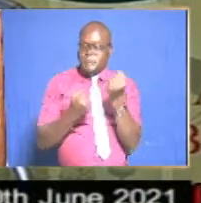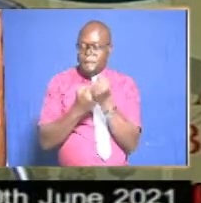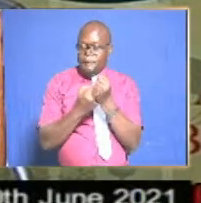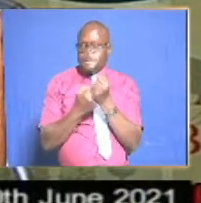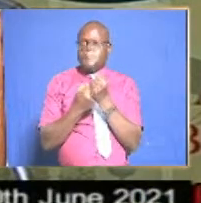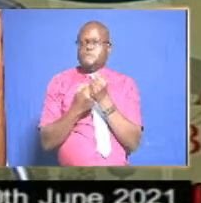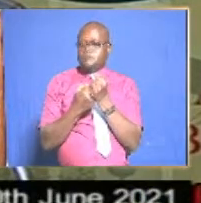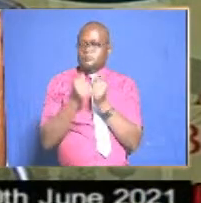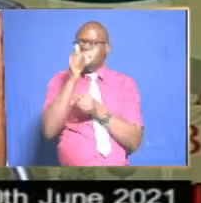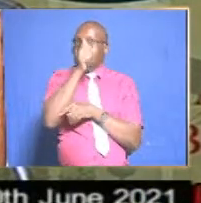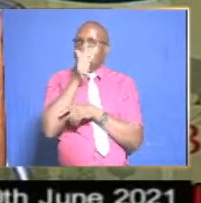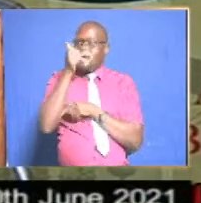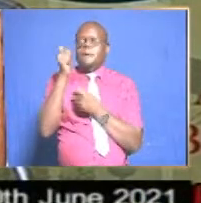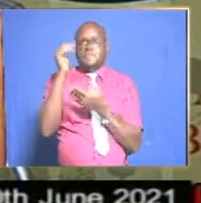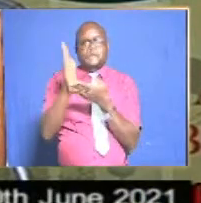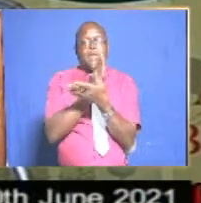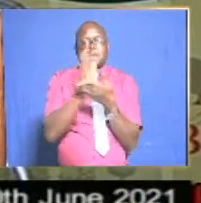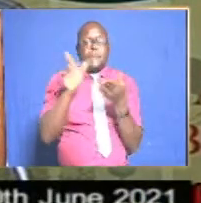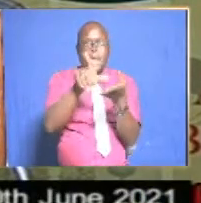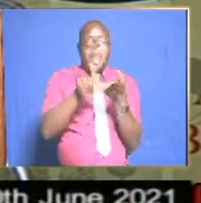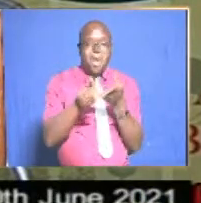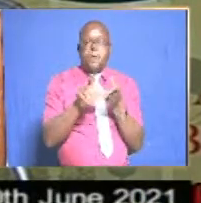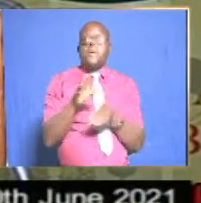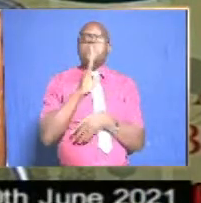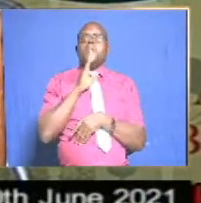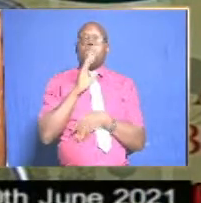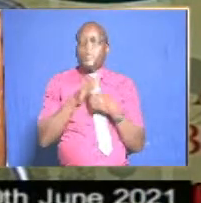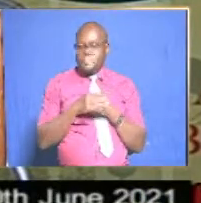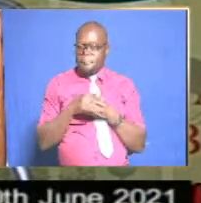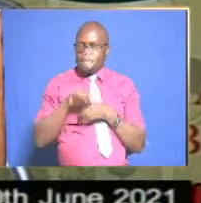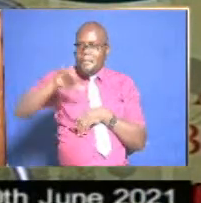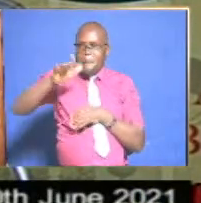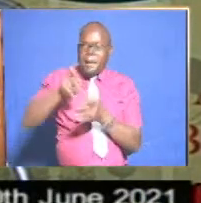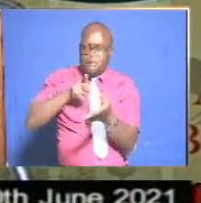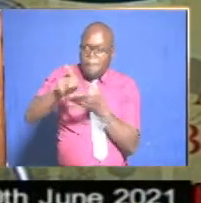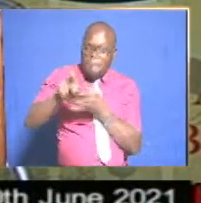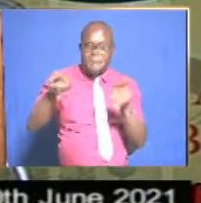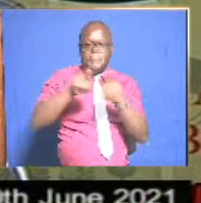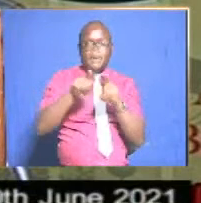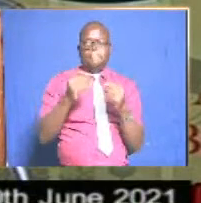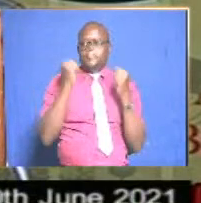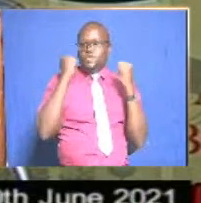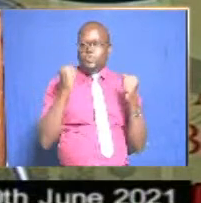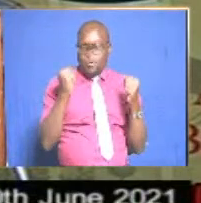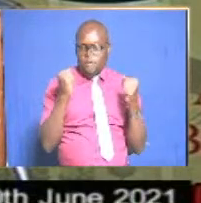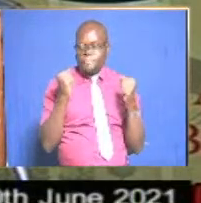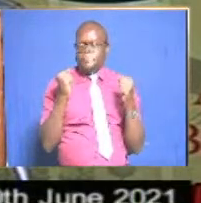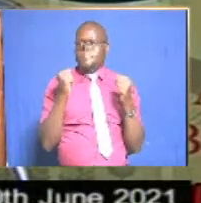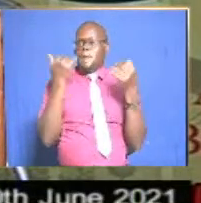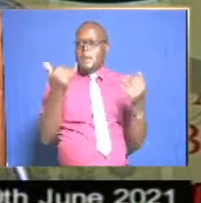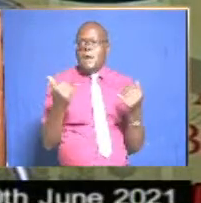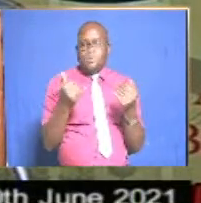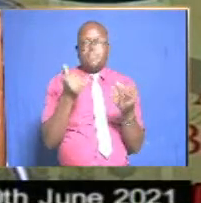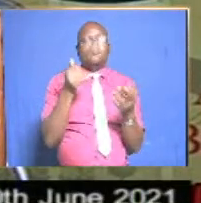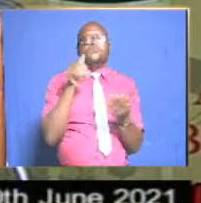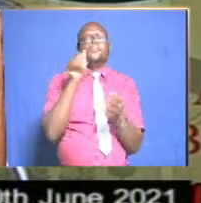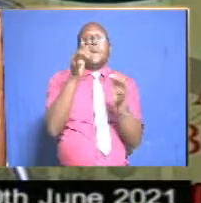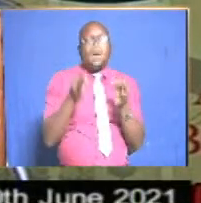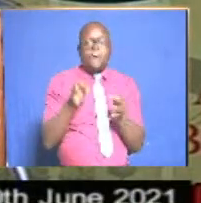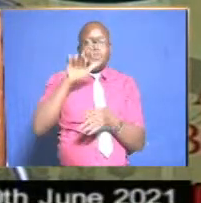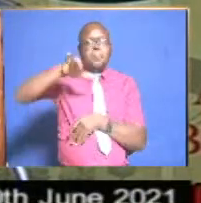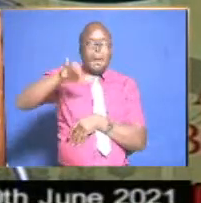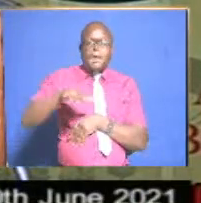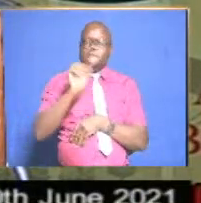of private sector credit. The balance of payments is also expected to be strong, with the current account balance projected to remain